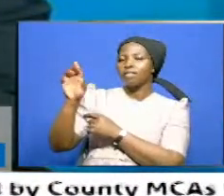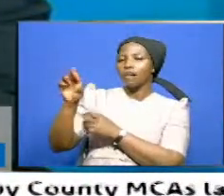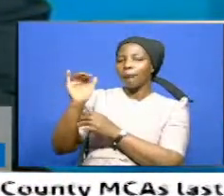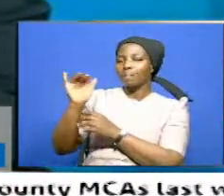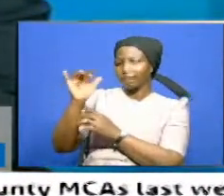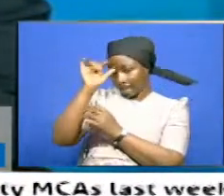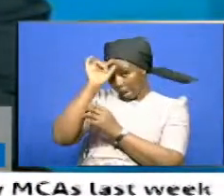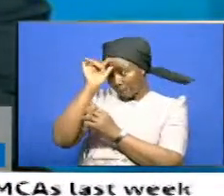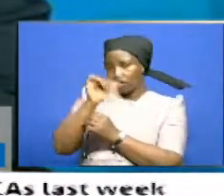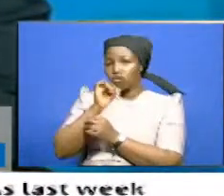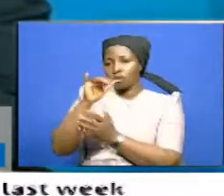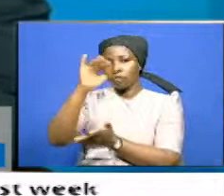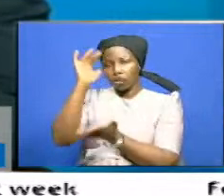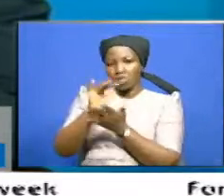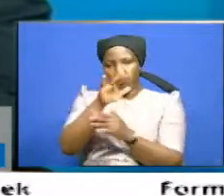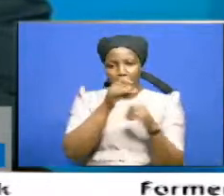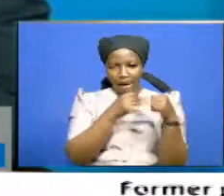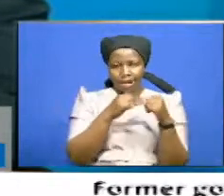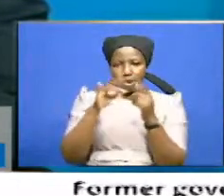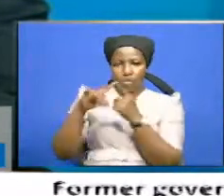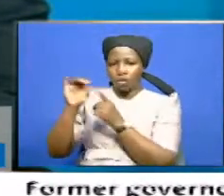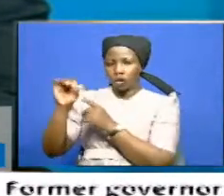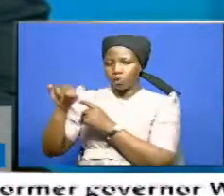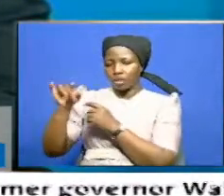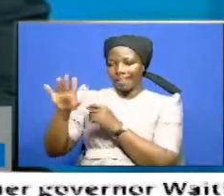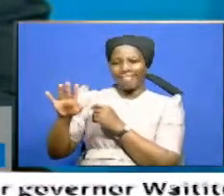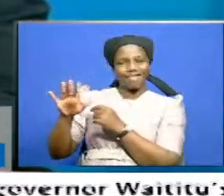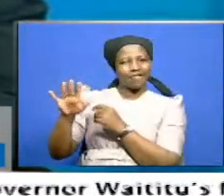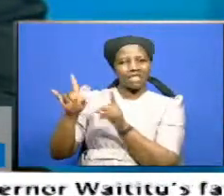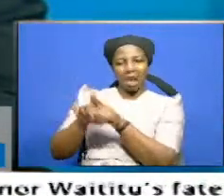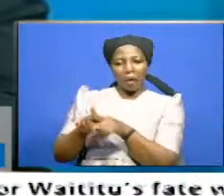to 0.5% as proposed, because it's going to have